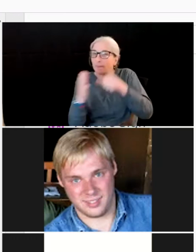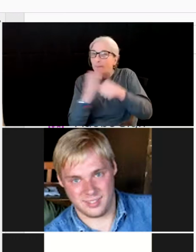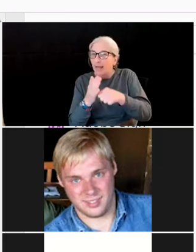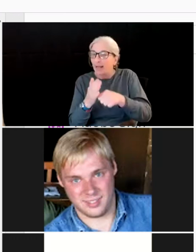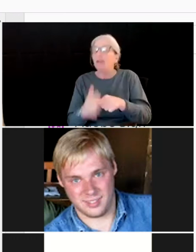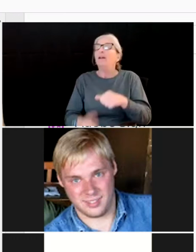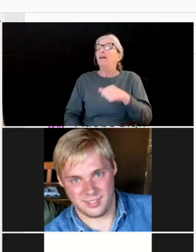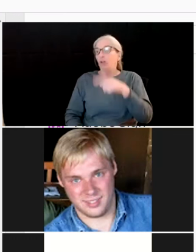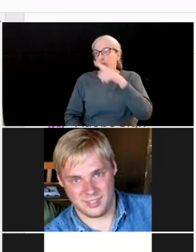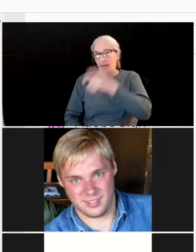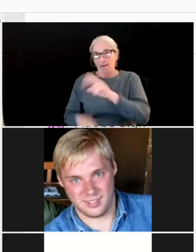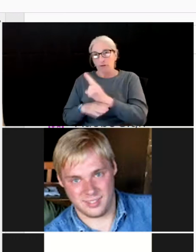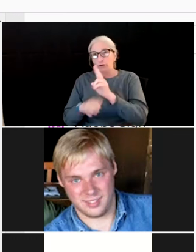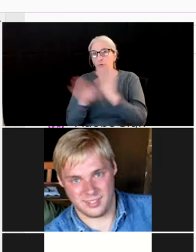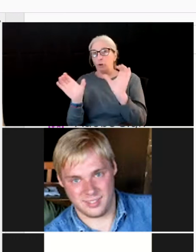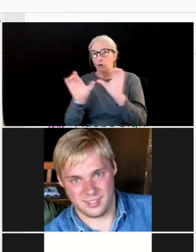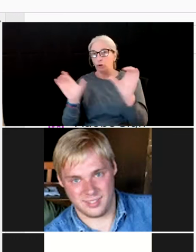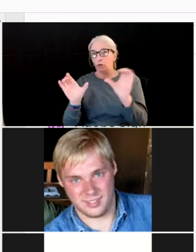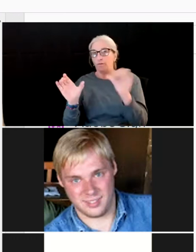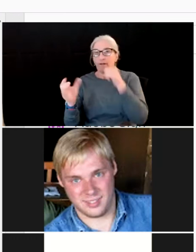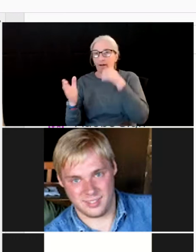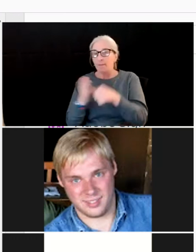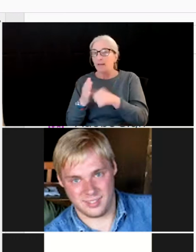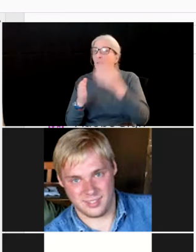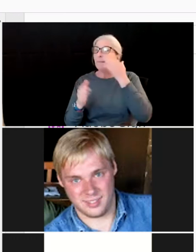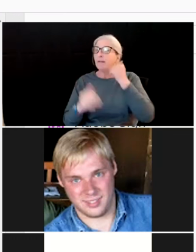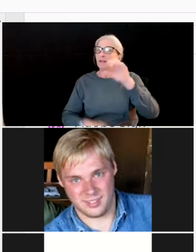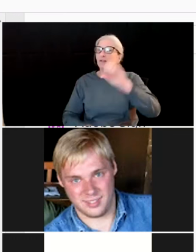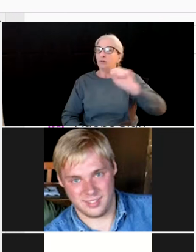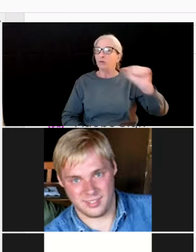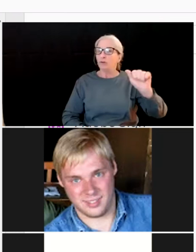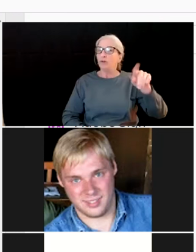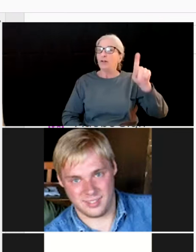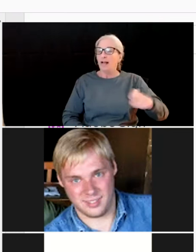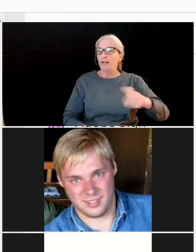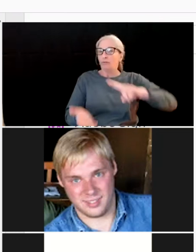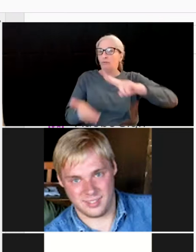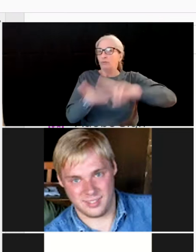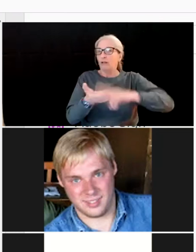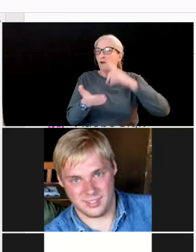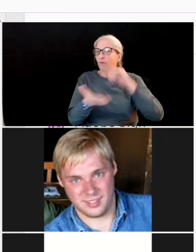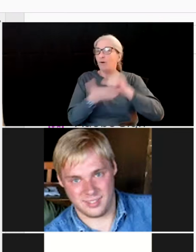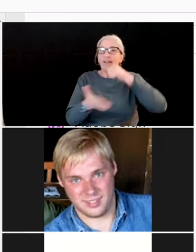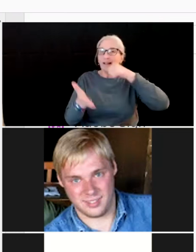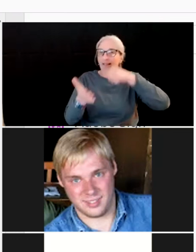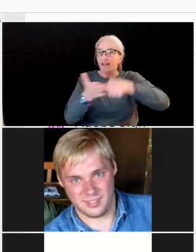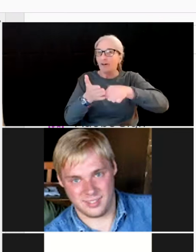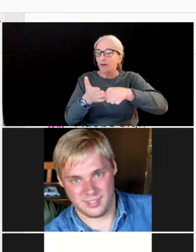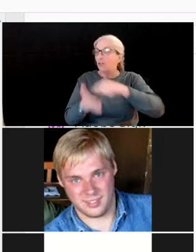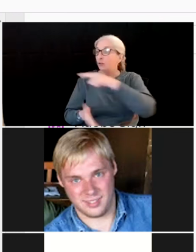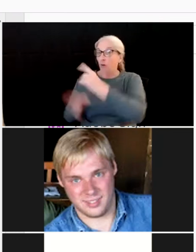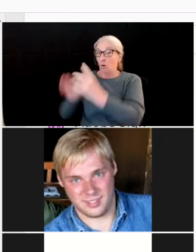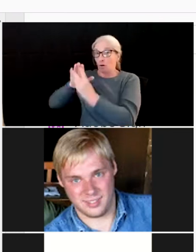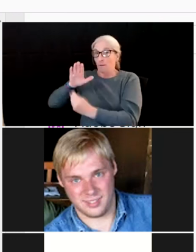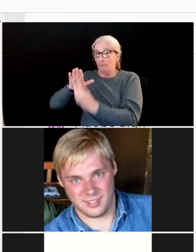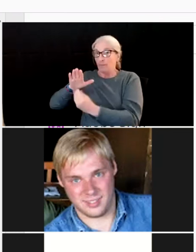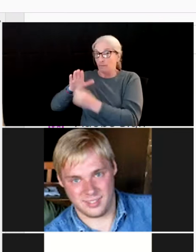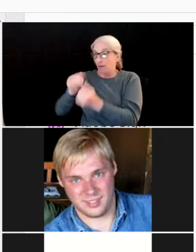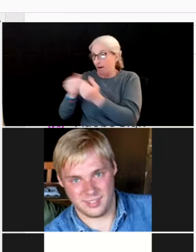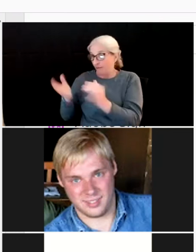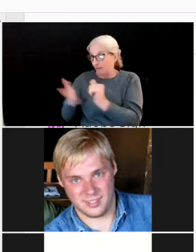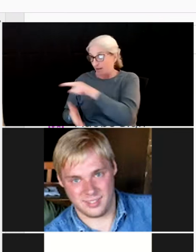sign for the package when they receive it. So what I always tell people is to make copies of everything you send in,